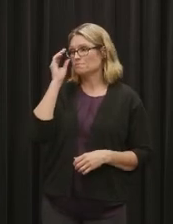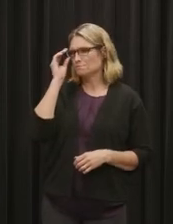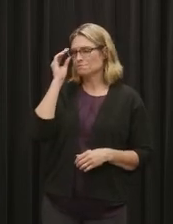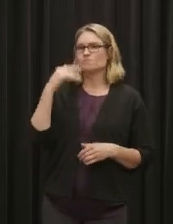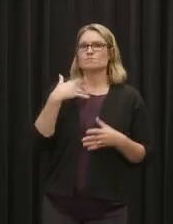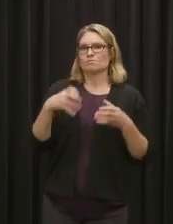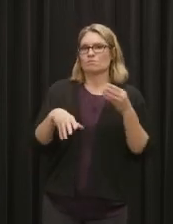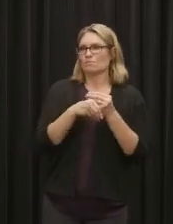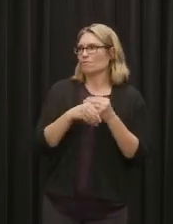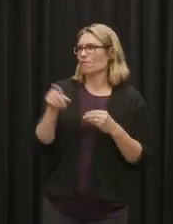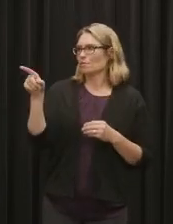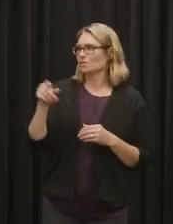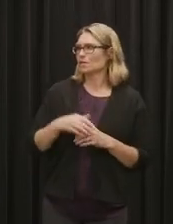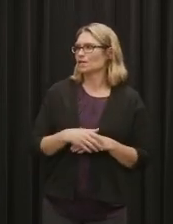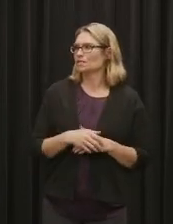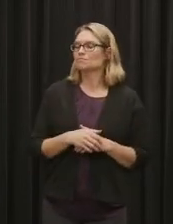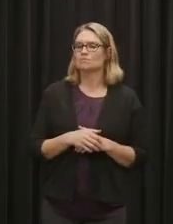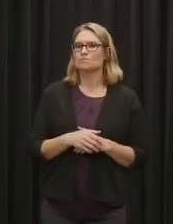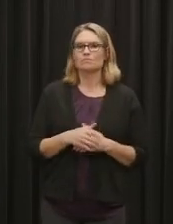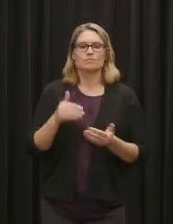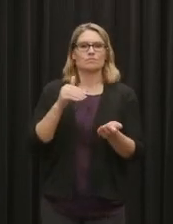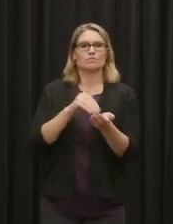Do you want to add to that?